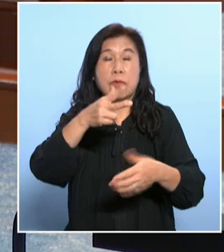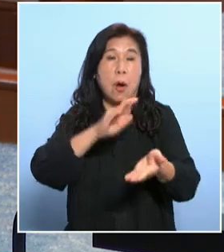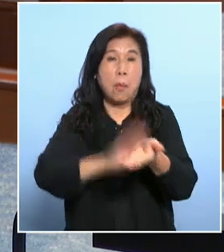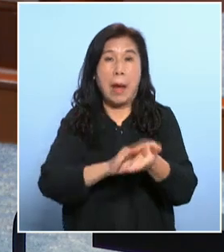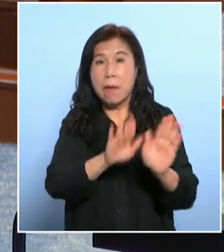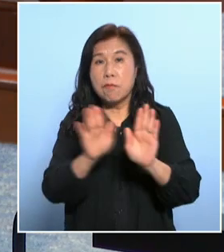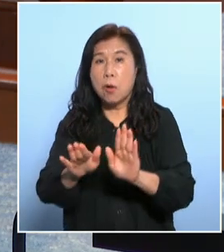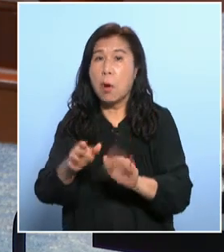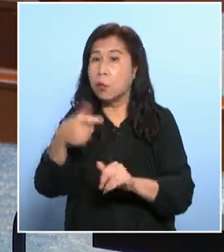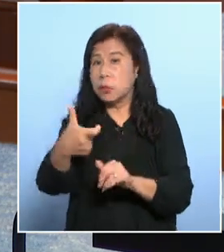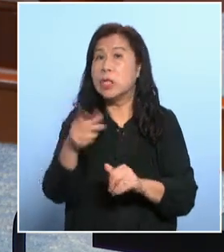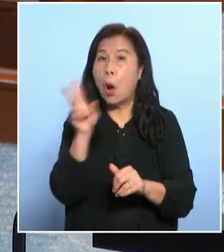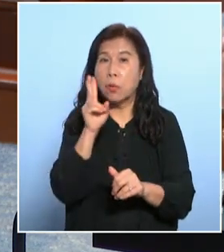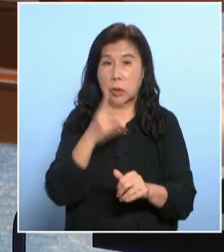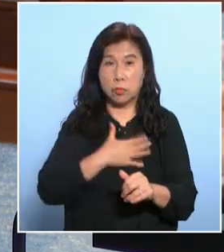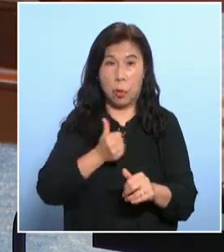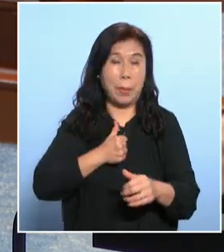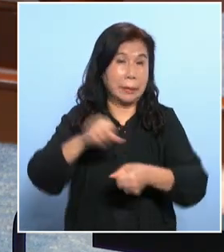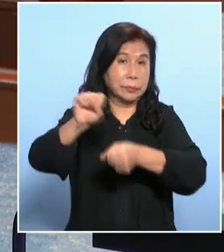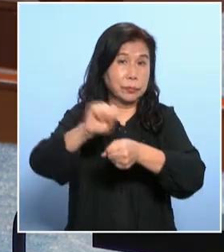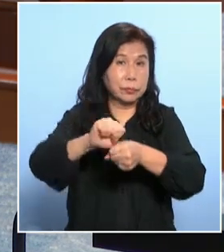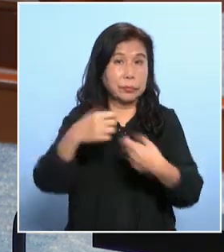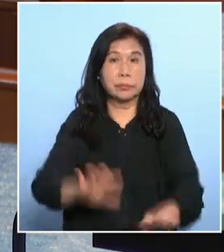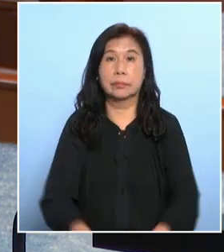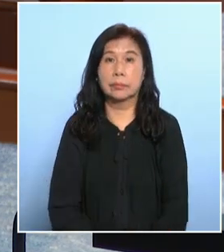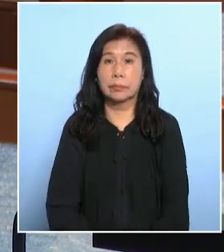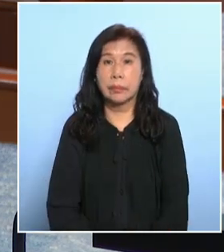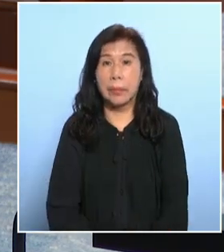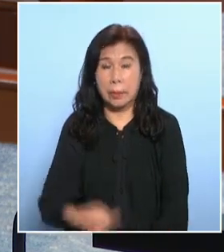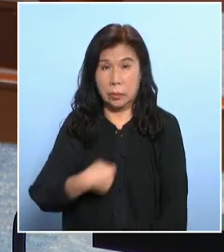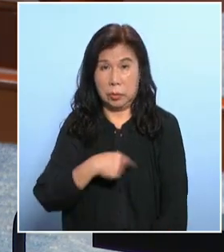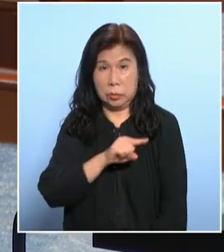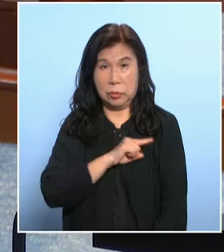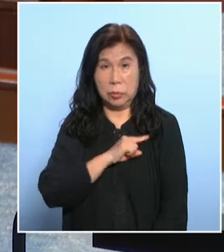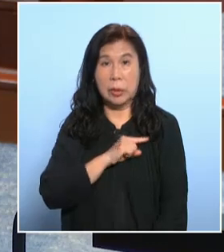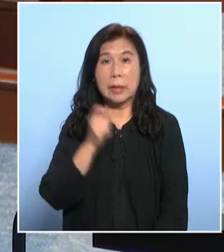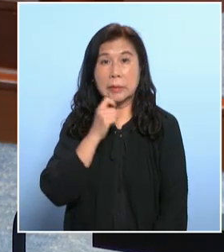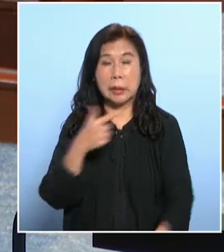about the increase of public health service charges.